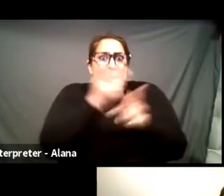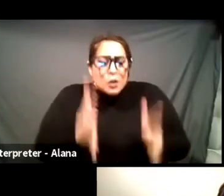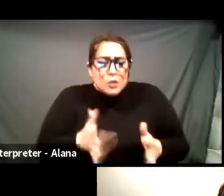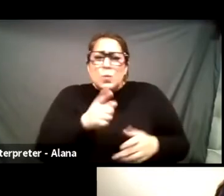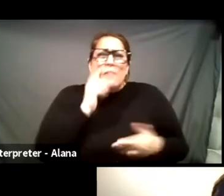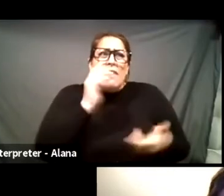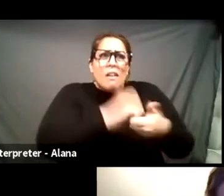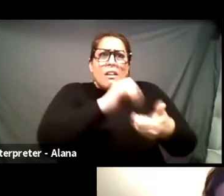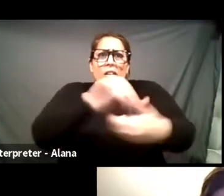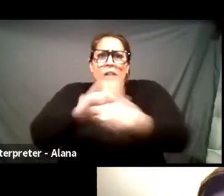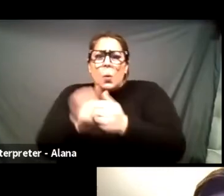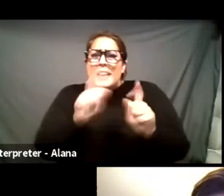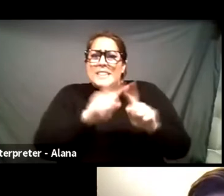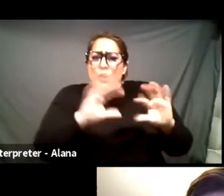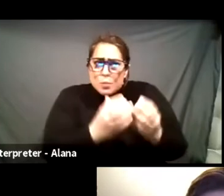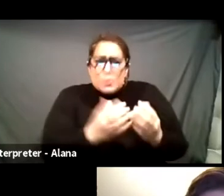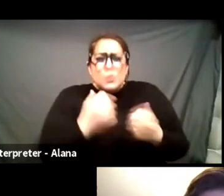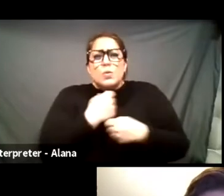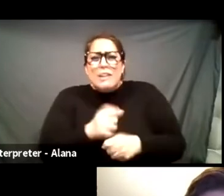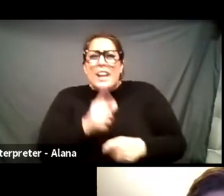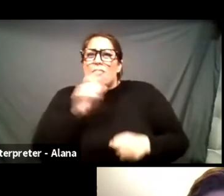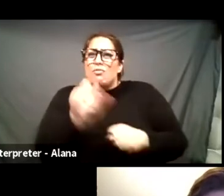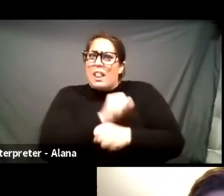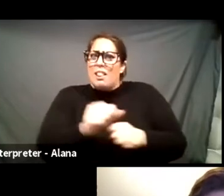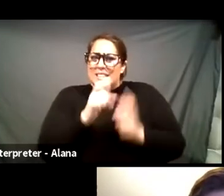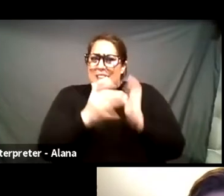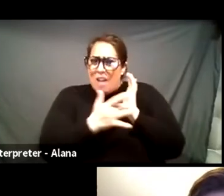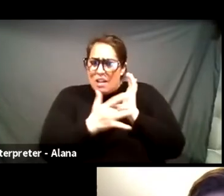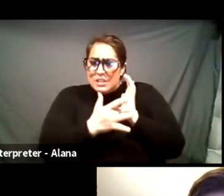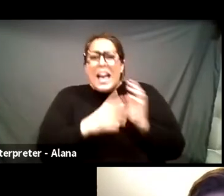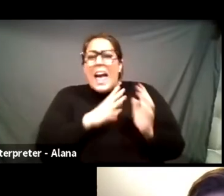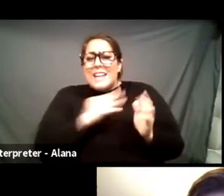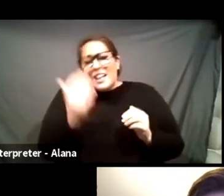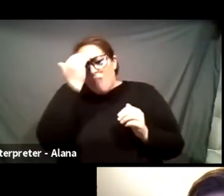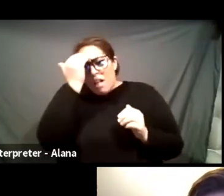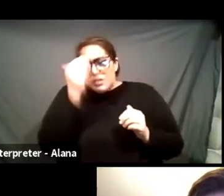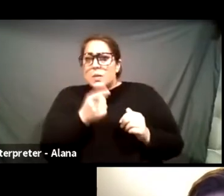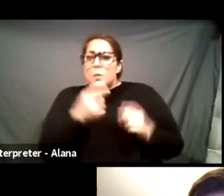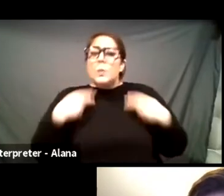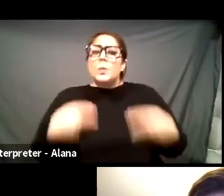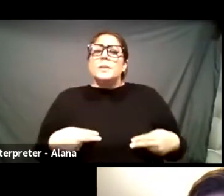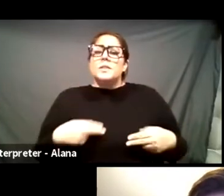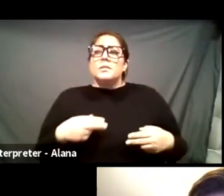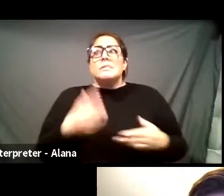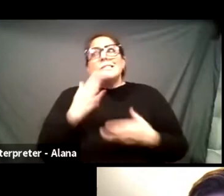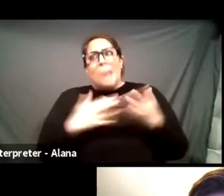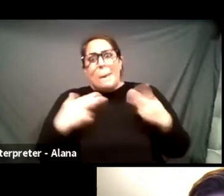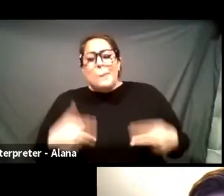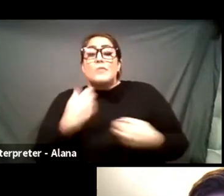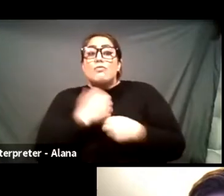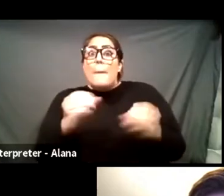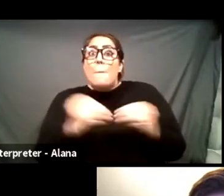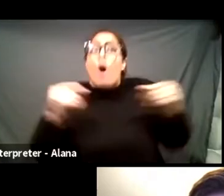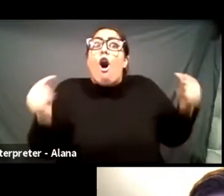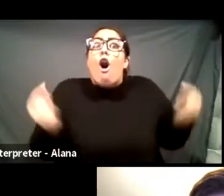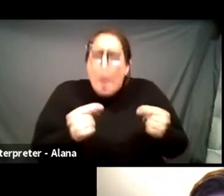And so you're looking at creating a technology like which is acknowledging that perhaps humans do create, or some humans at least create, the most harm.